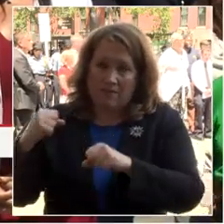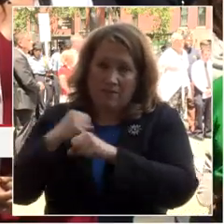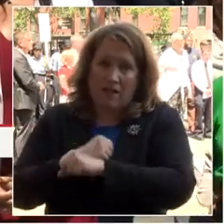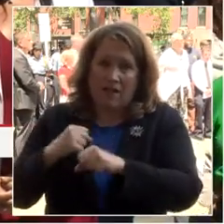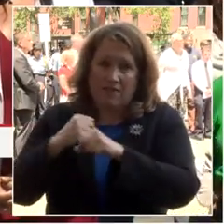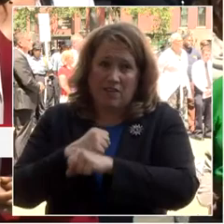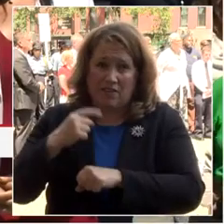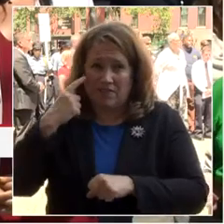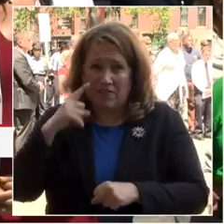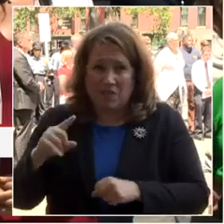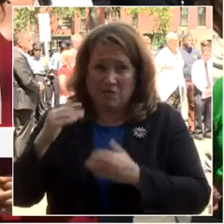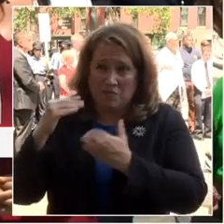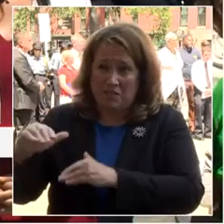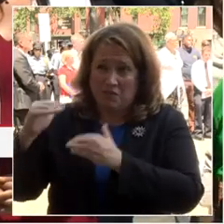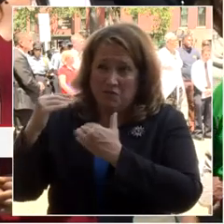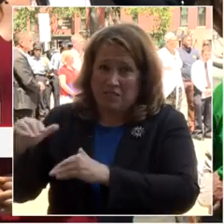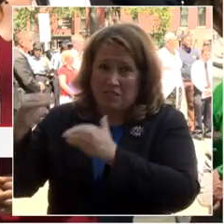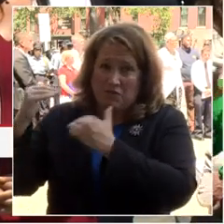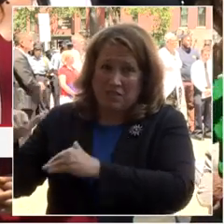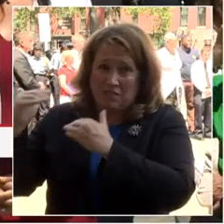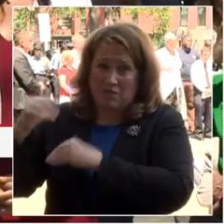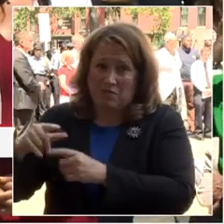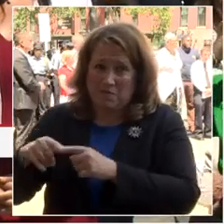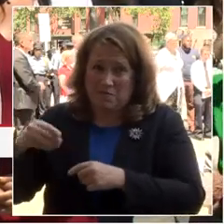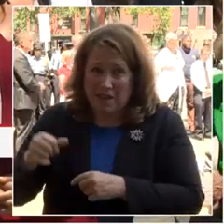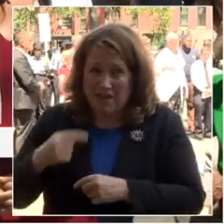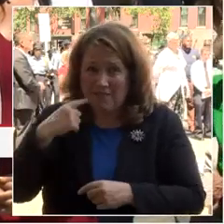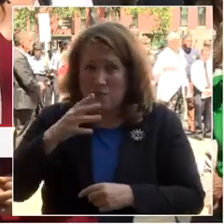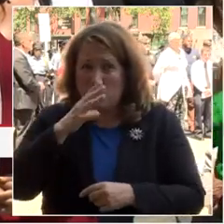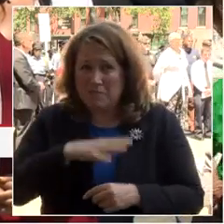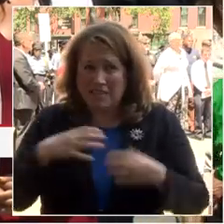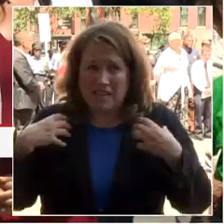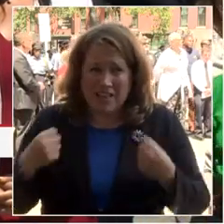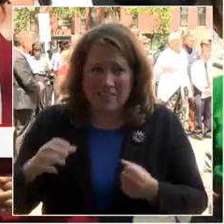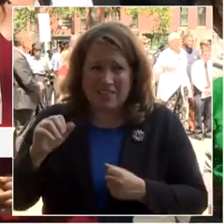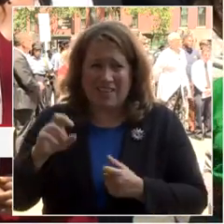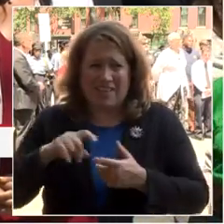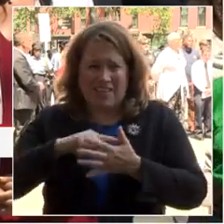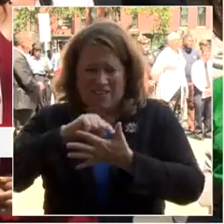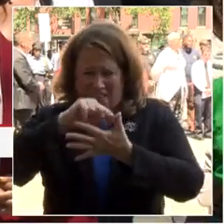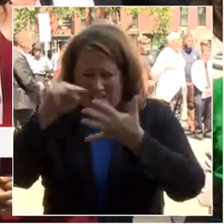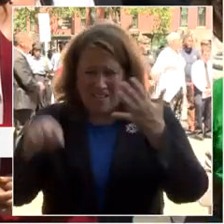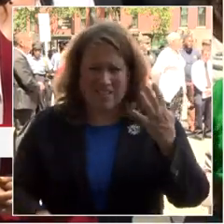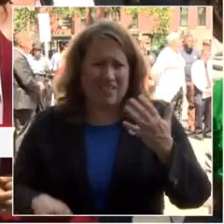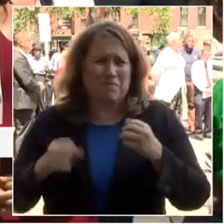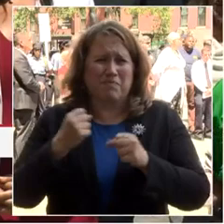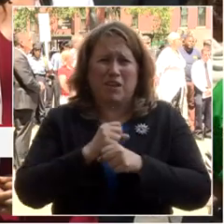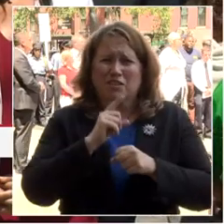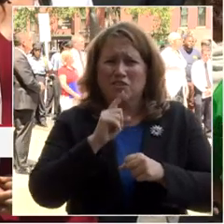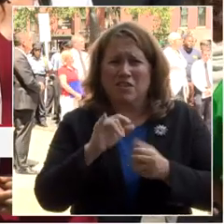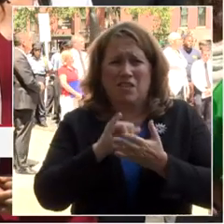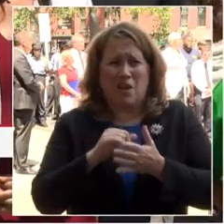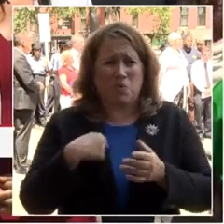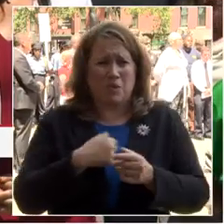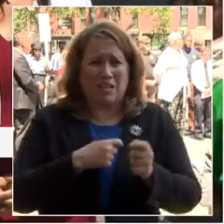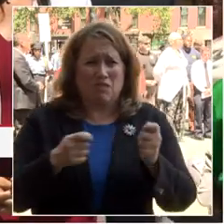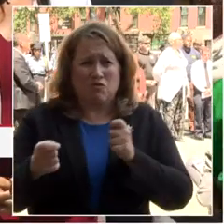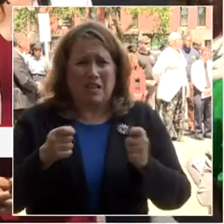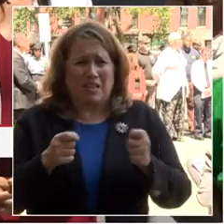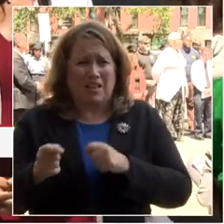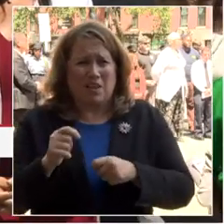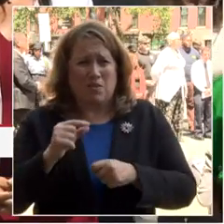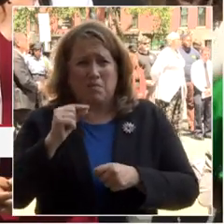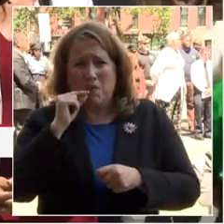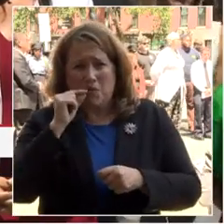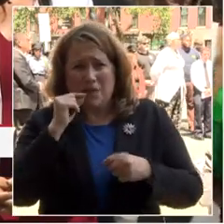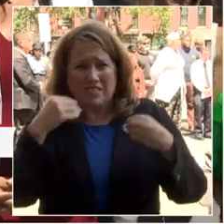everything to pay for women's health care, to make sure that we can regulate marijuana sales